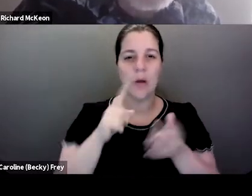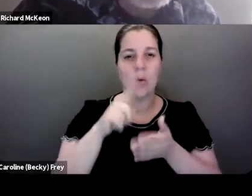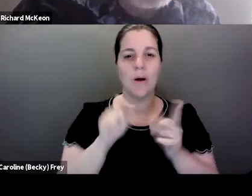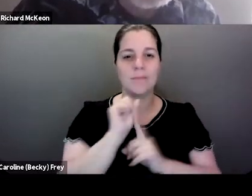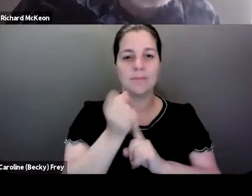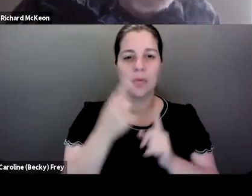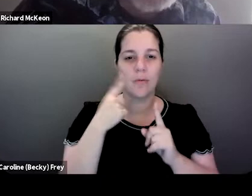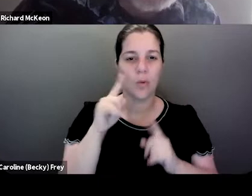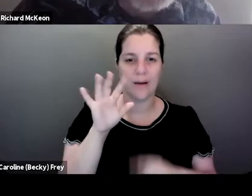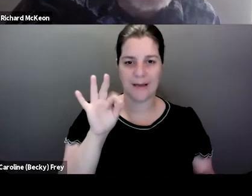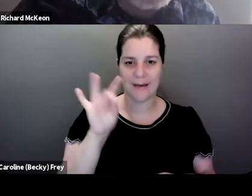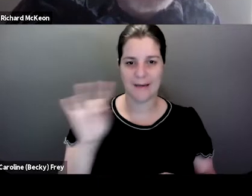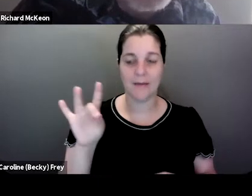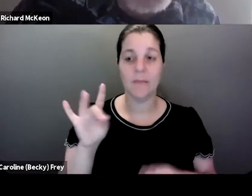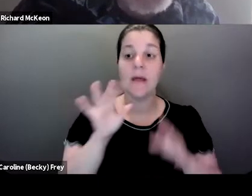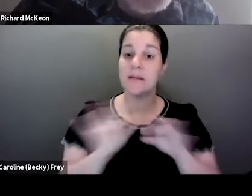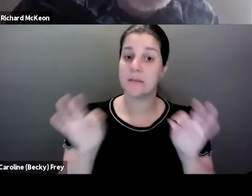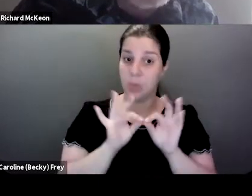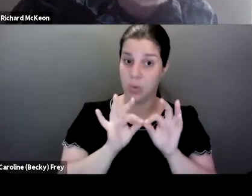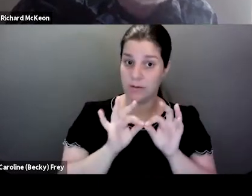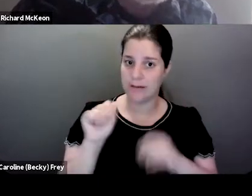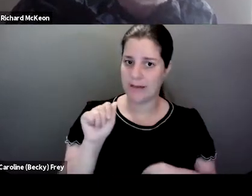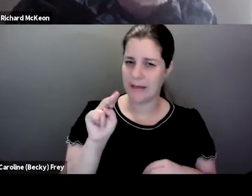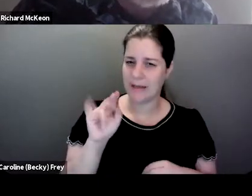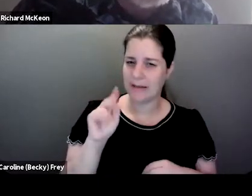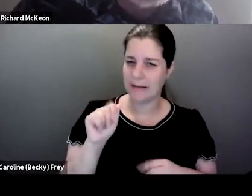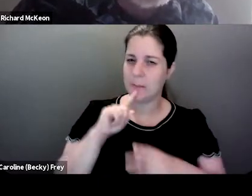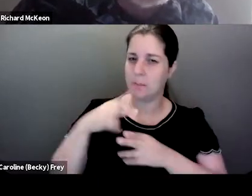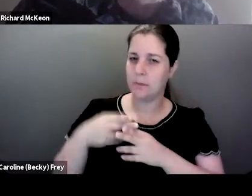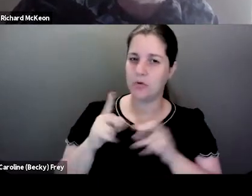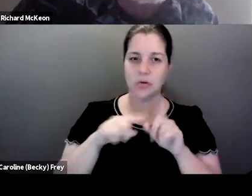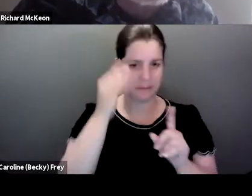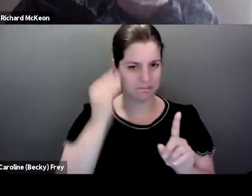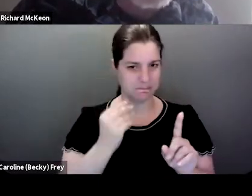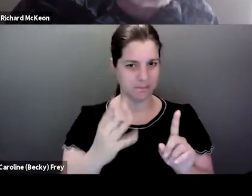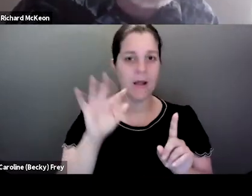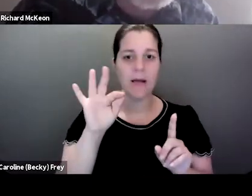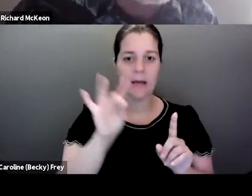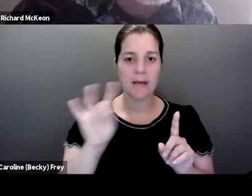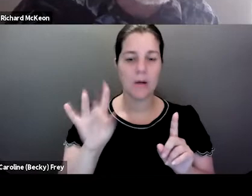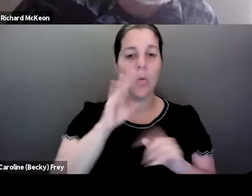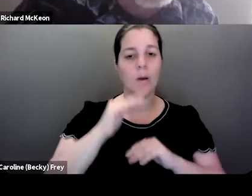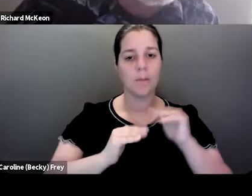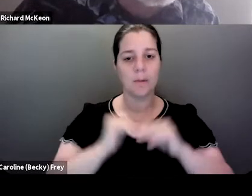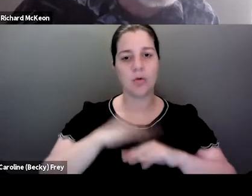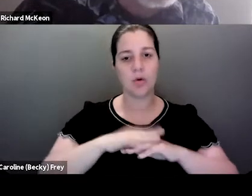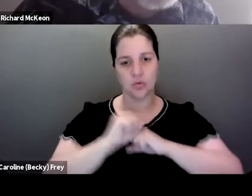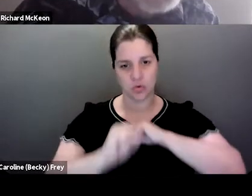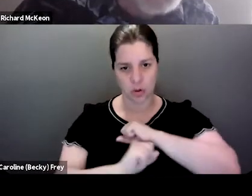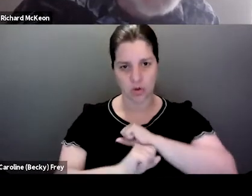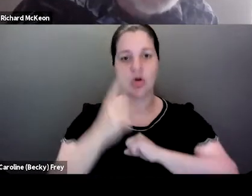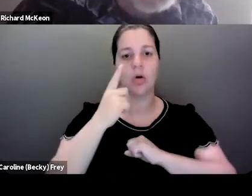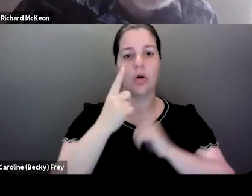is that 988 will build on the structure of the National Suicide